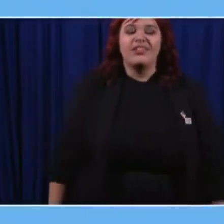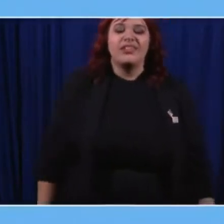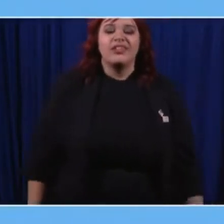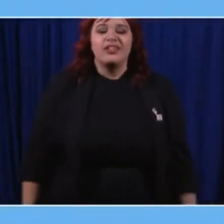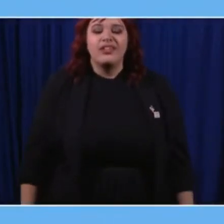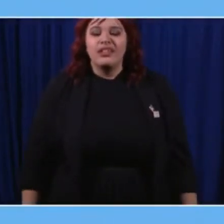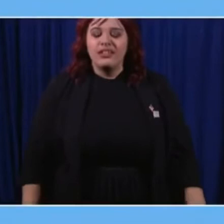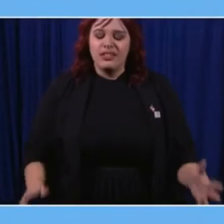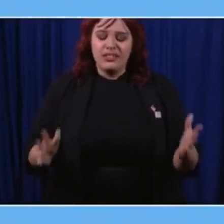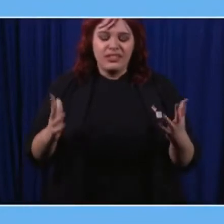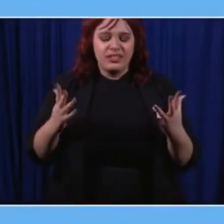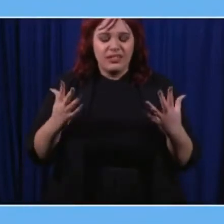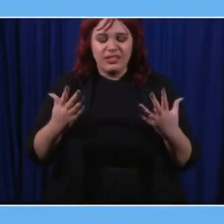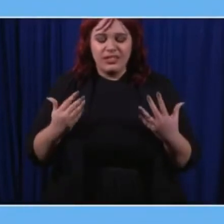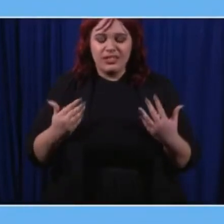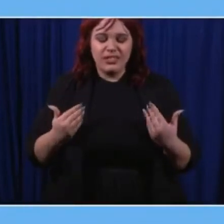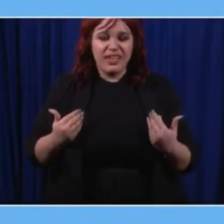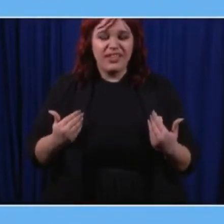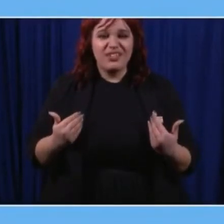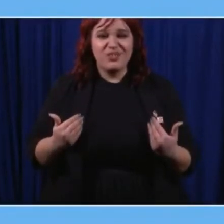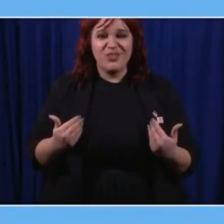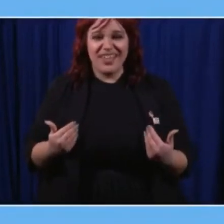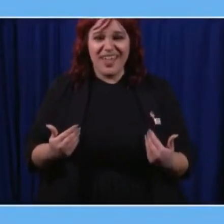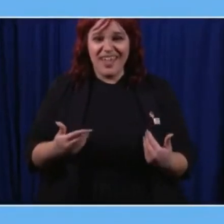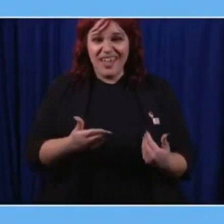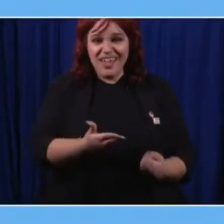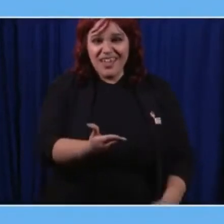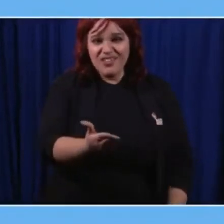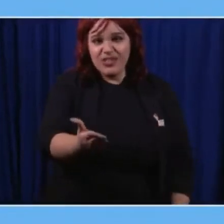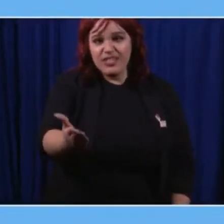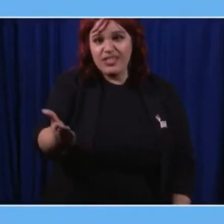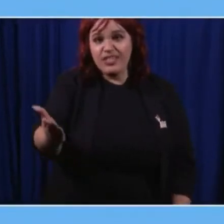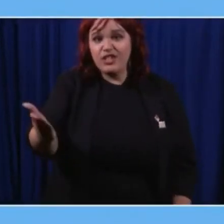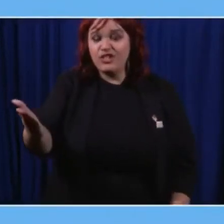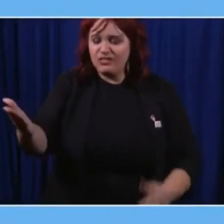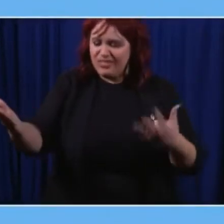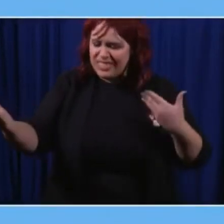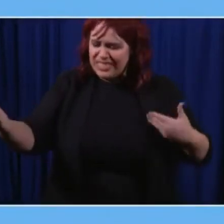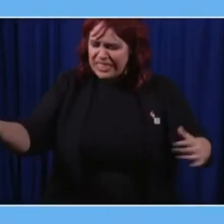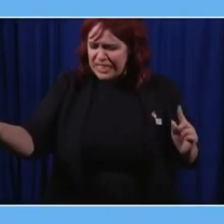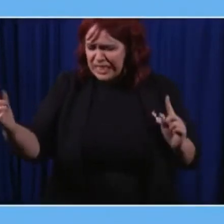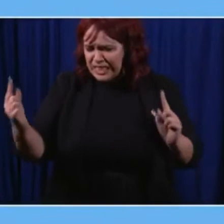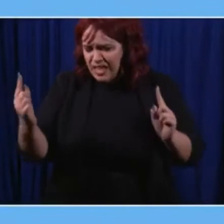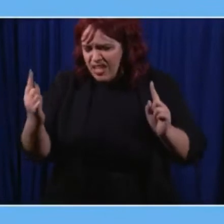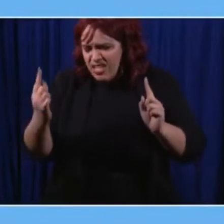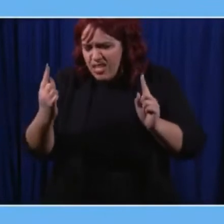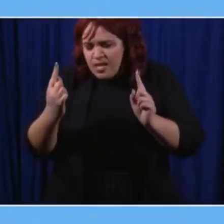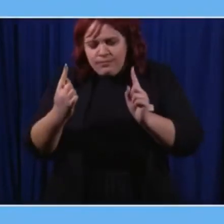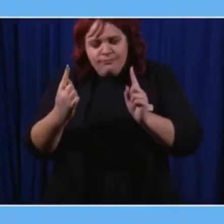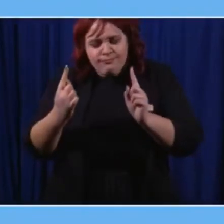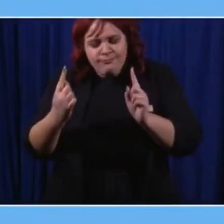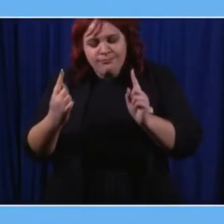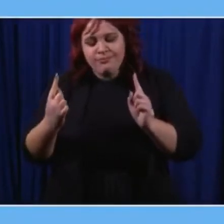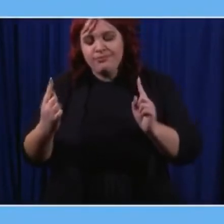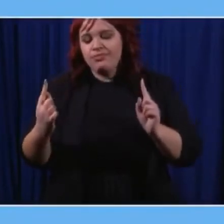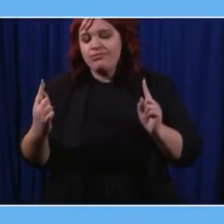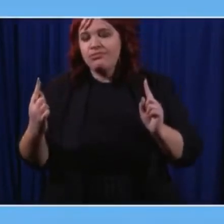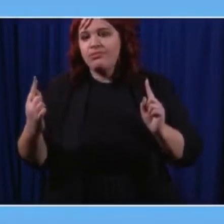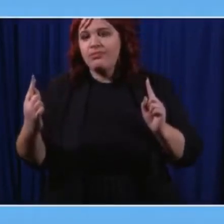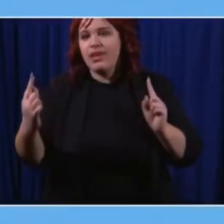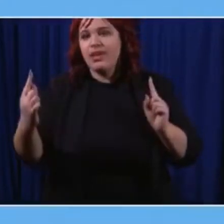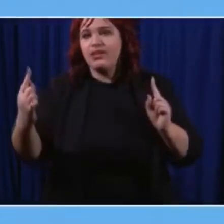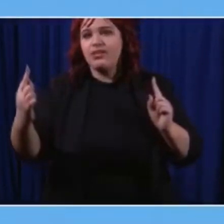be there and you won't be here. But I look